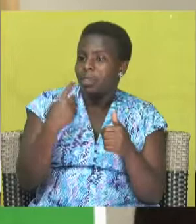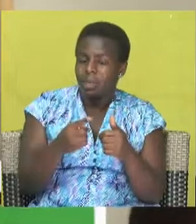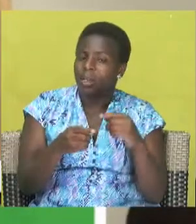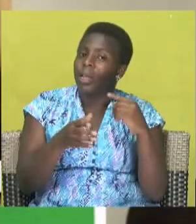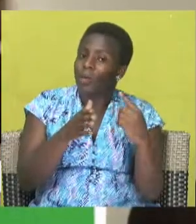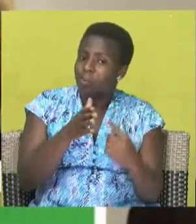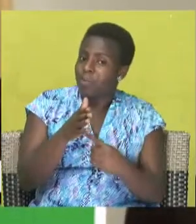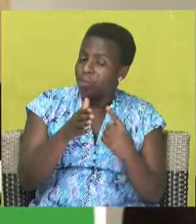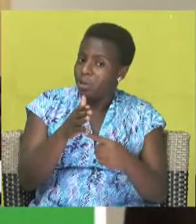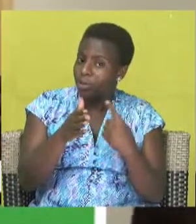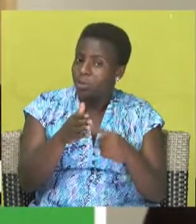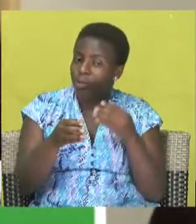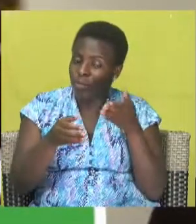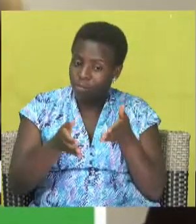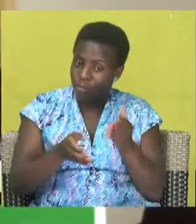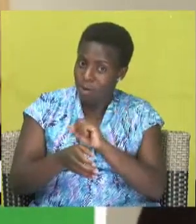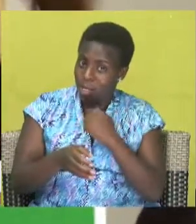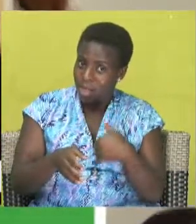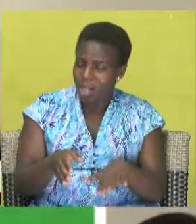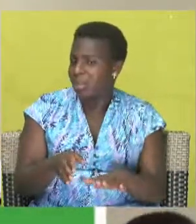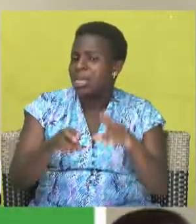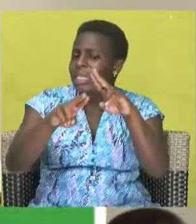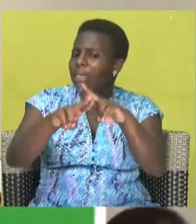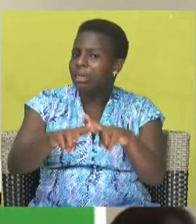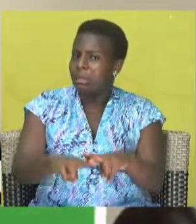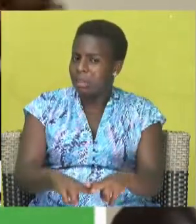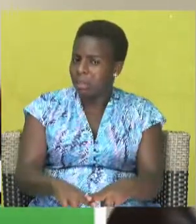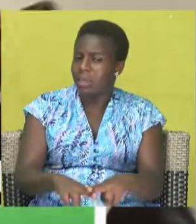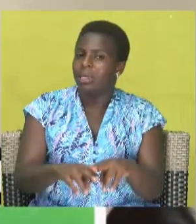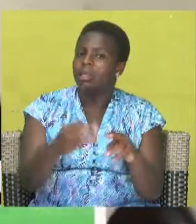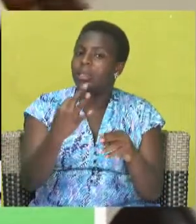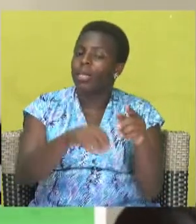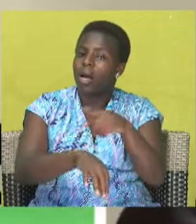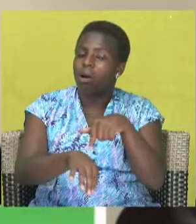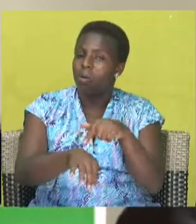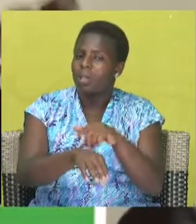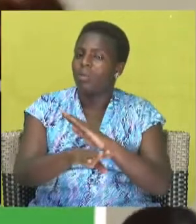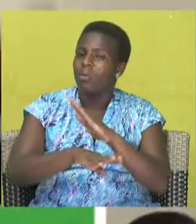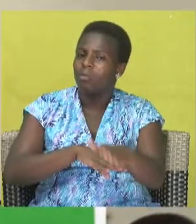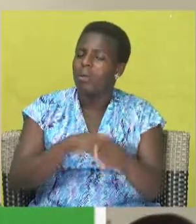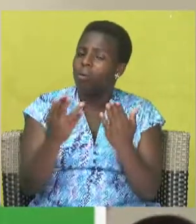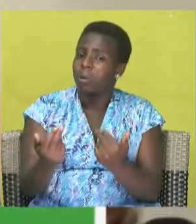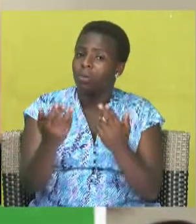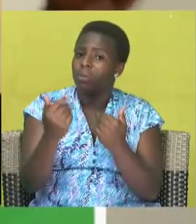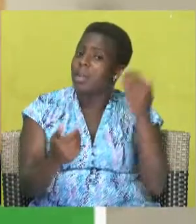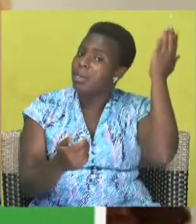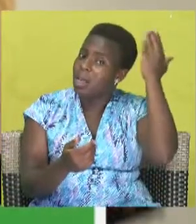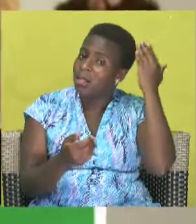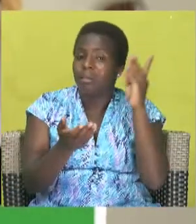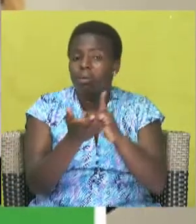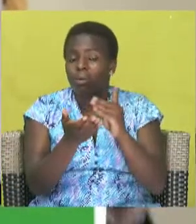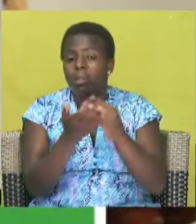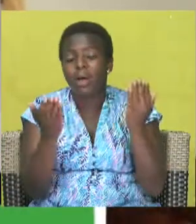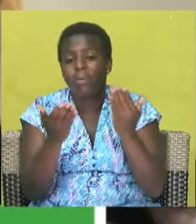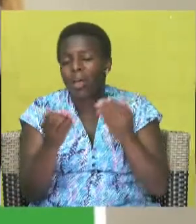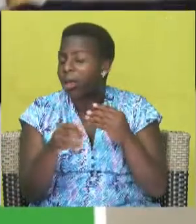mothers sitting for more than 3 hours waiting for health worker to work on them. And the health worker is not